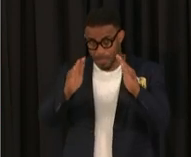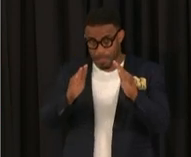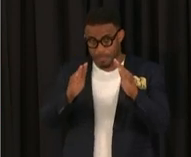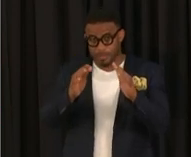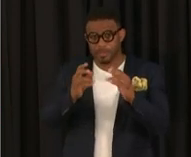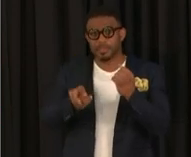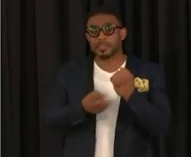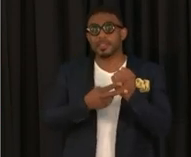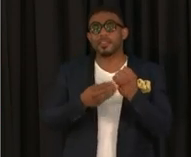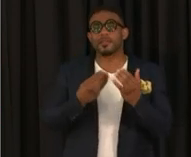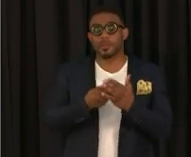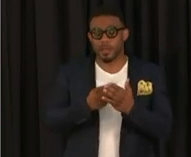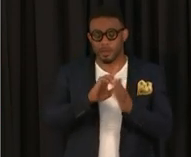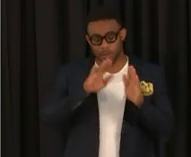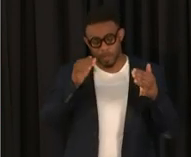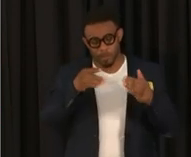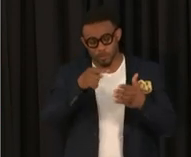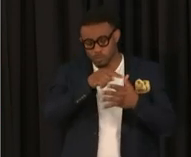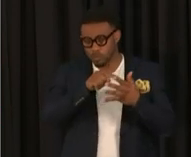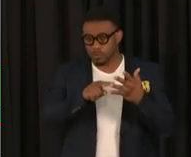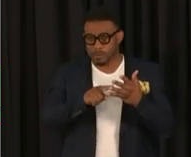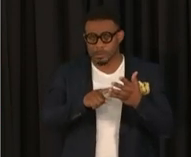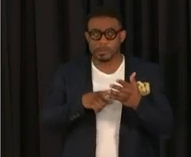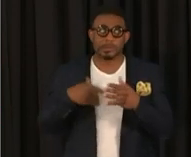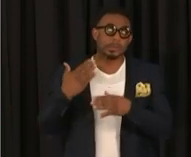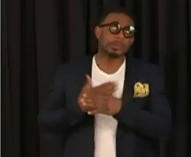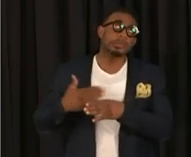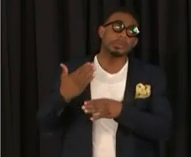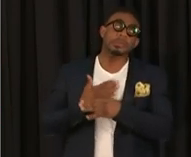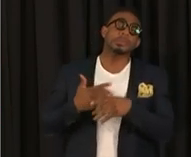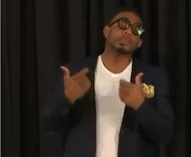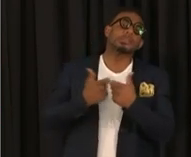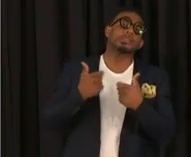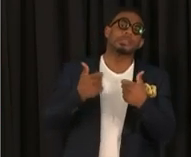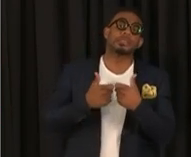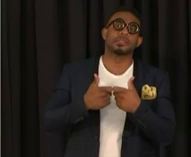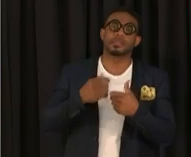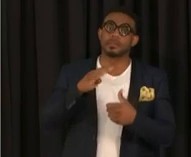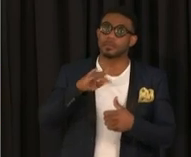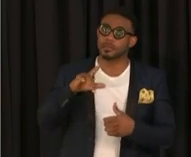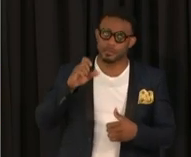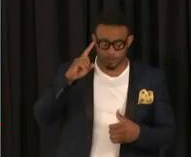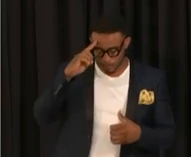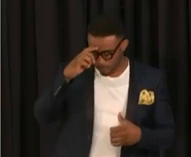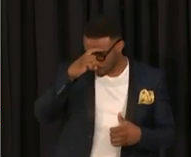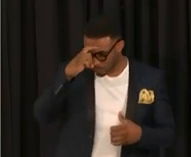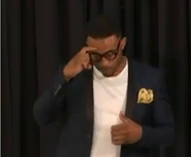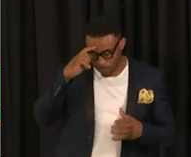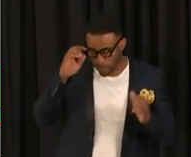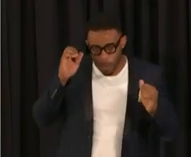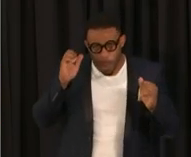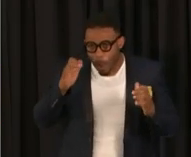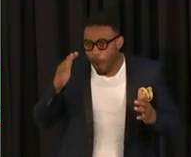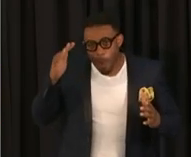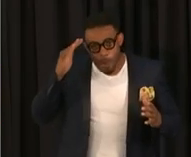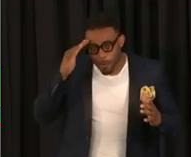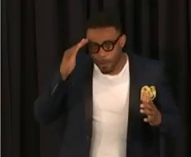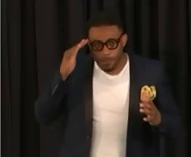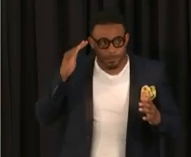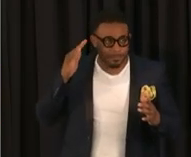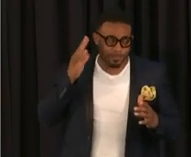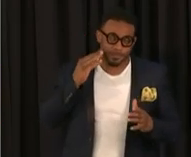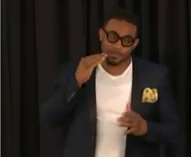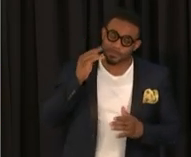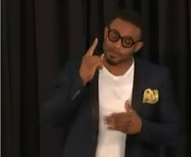household save money when it comes to those nagging utility bills that we all know come to